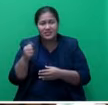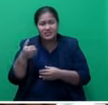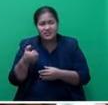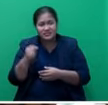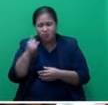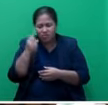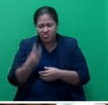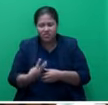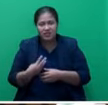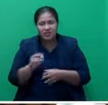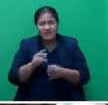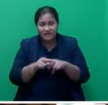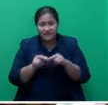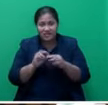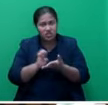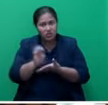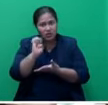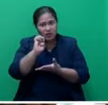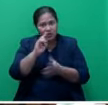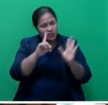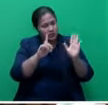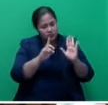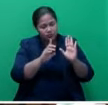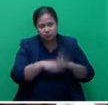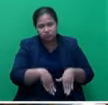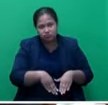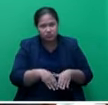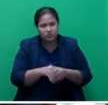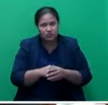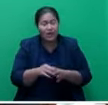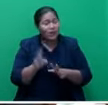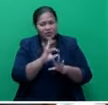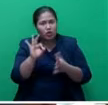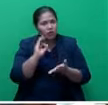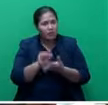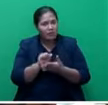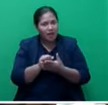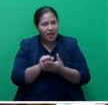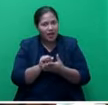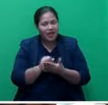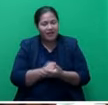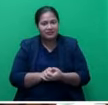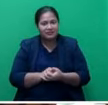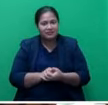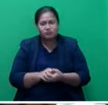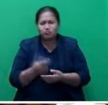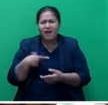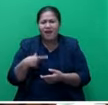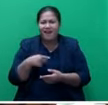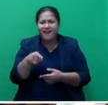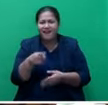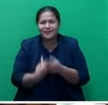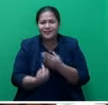of Fijian economy was in the black. In other words, illegal dealings going on. How does that happen?